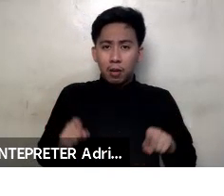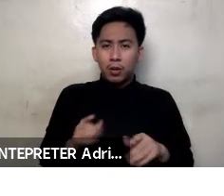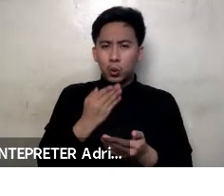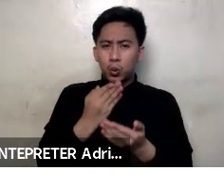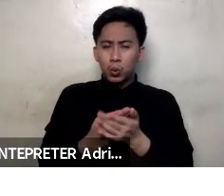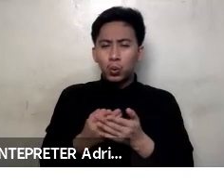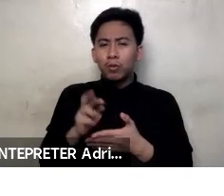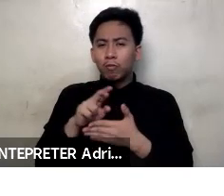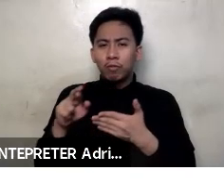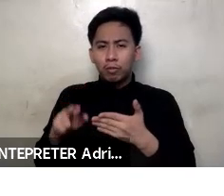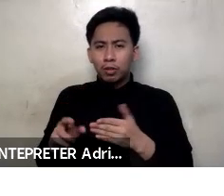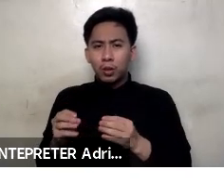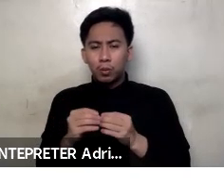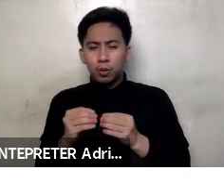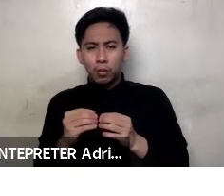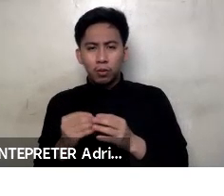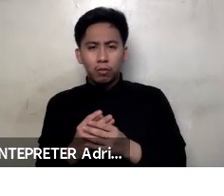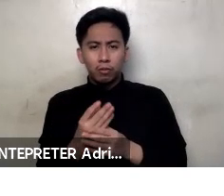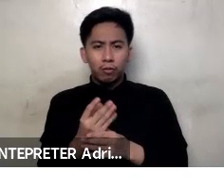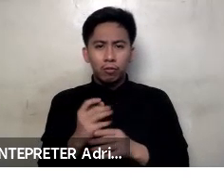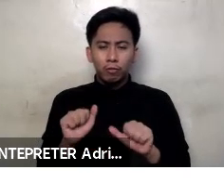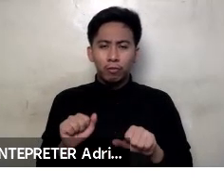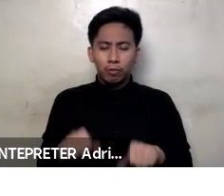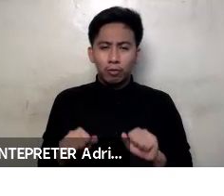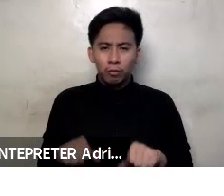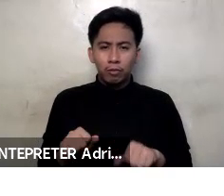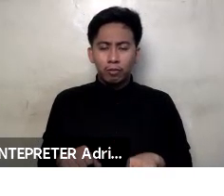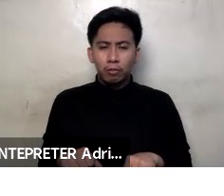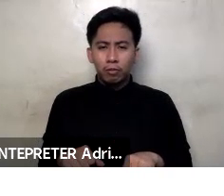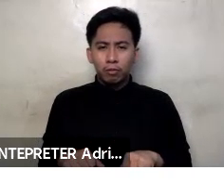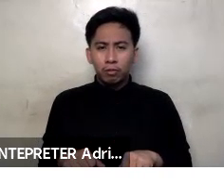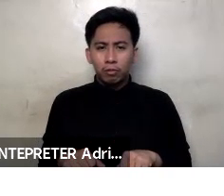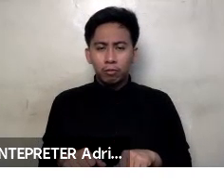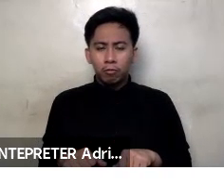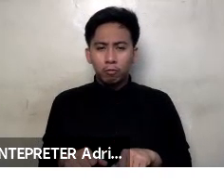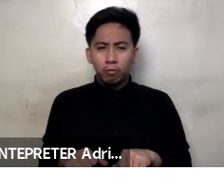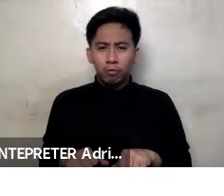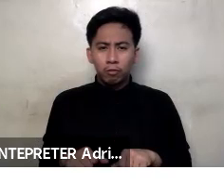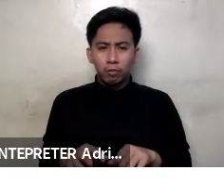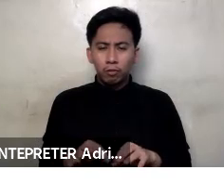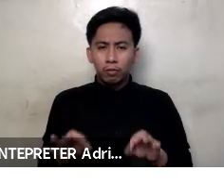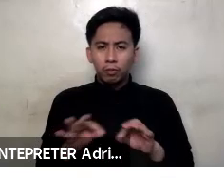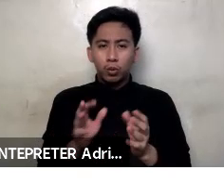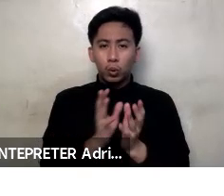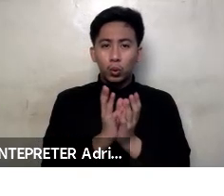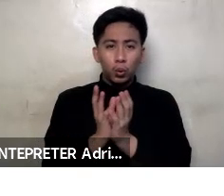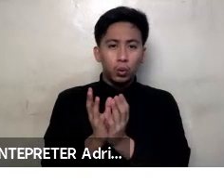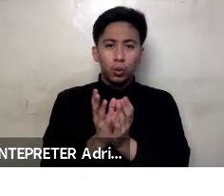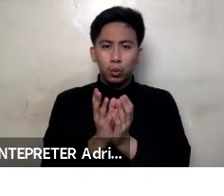sustained and expanded as possible, and importantly, the community and